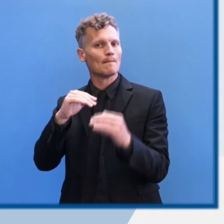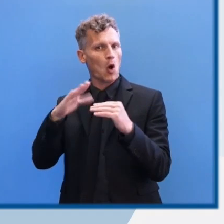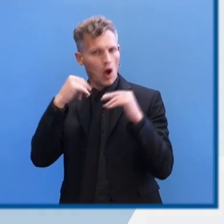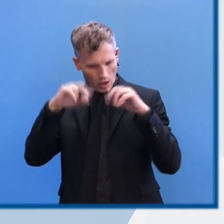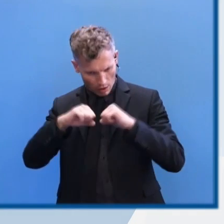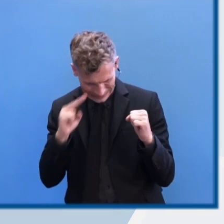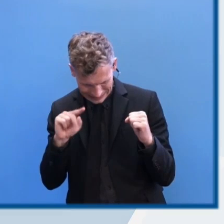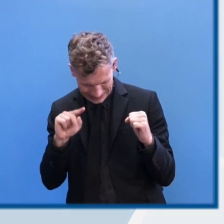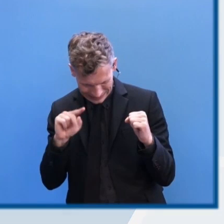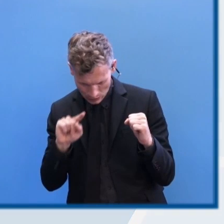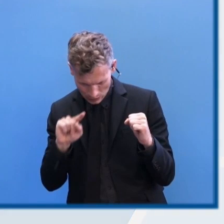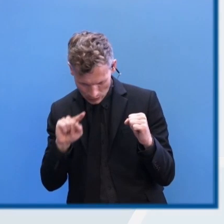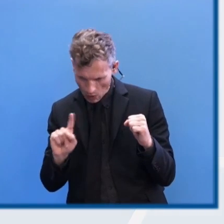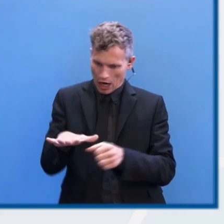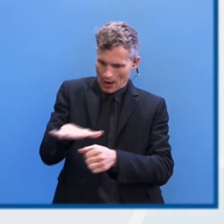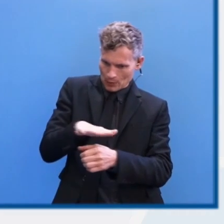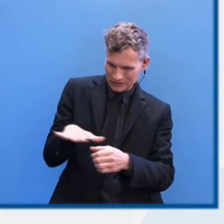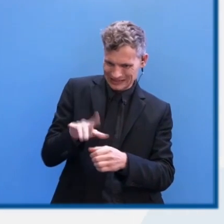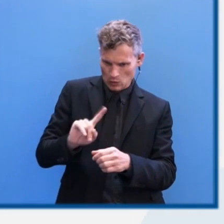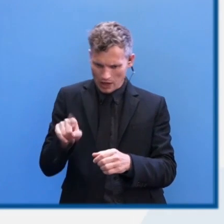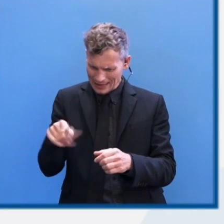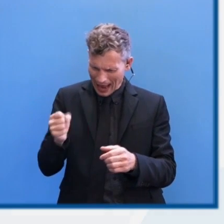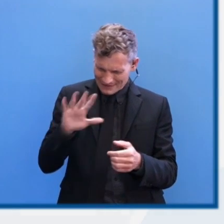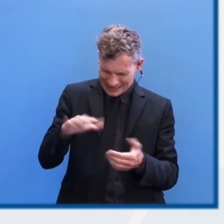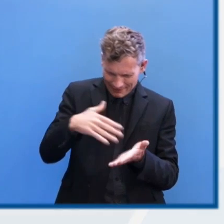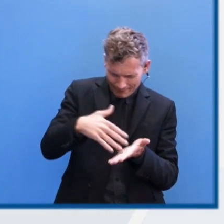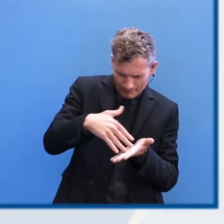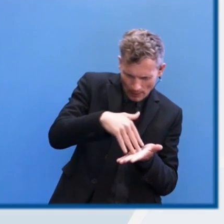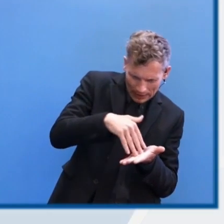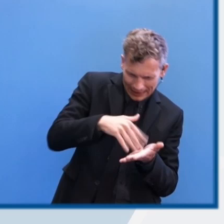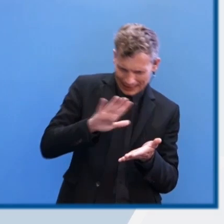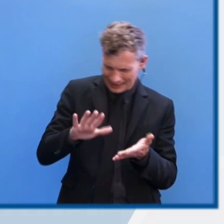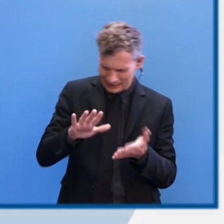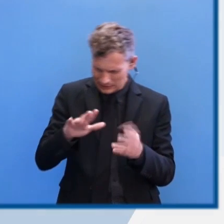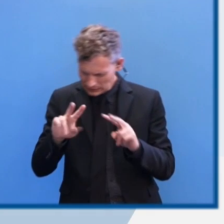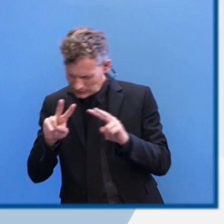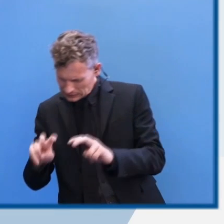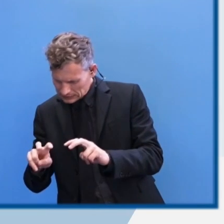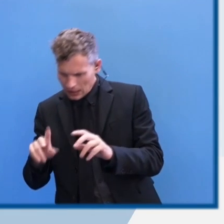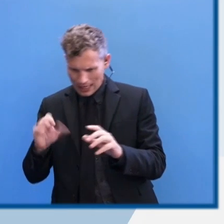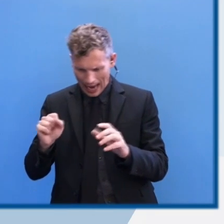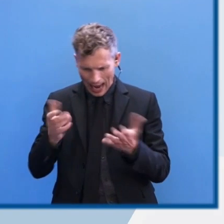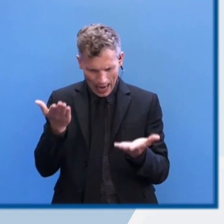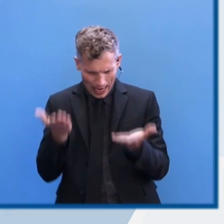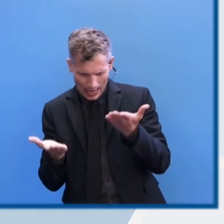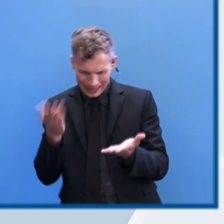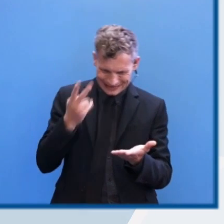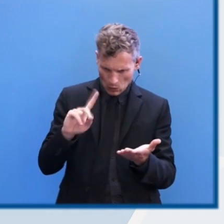a certain community, making the science in order to make the risk assessment, and thus